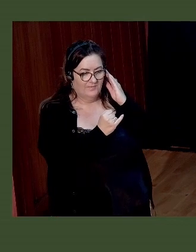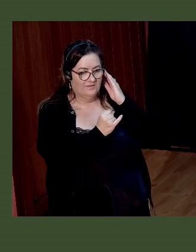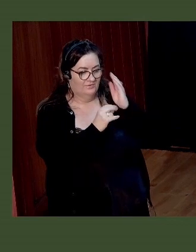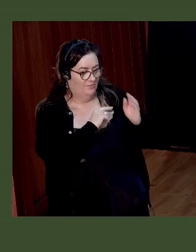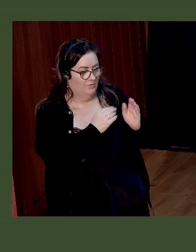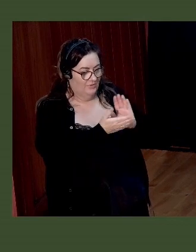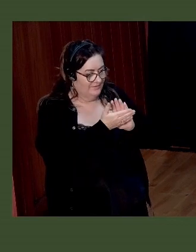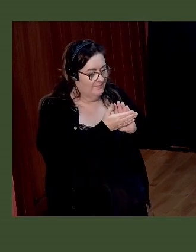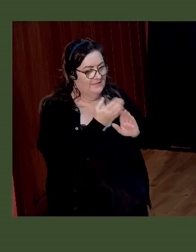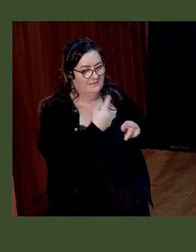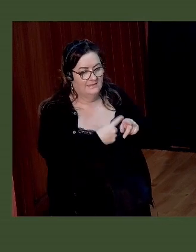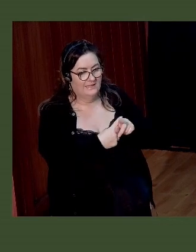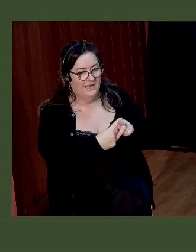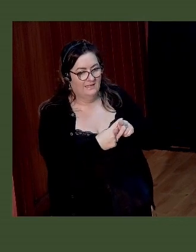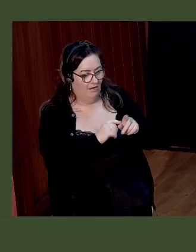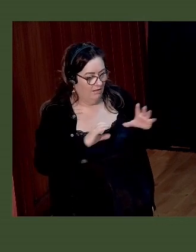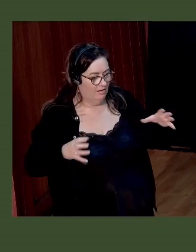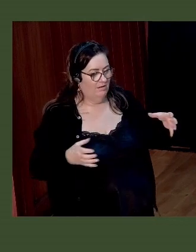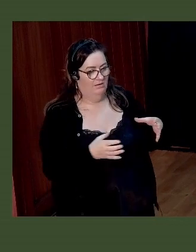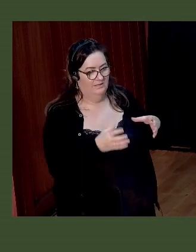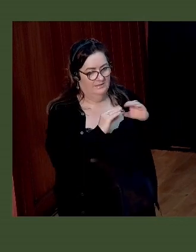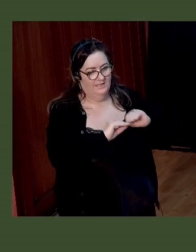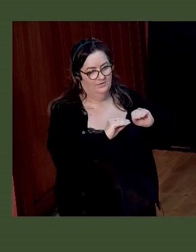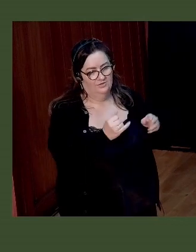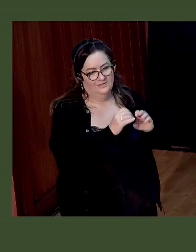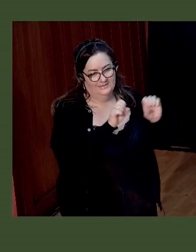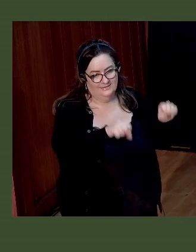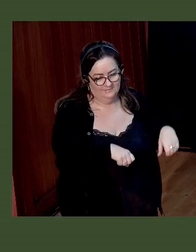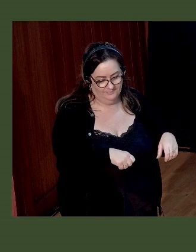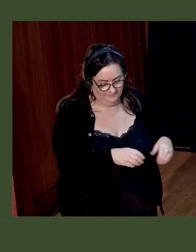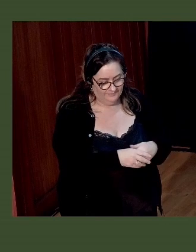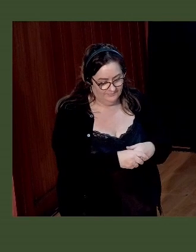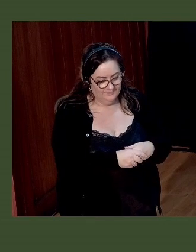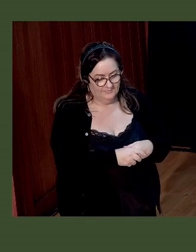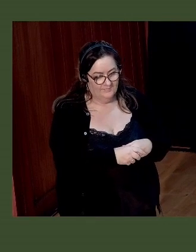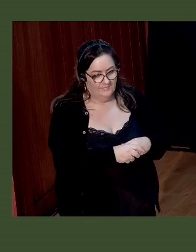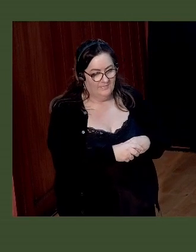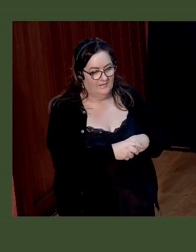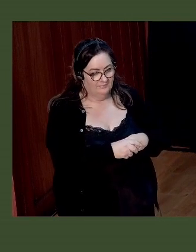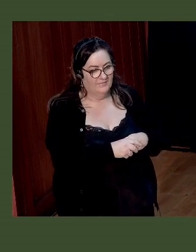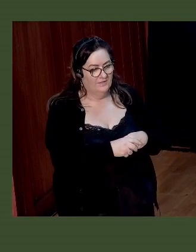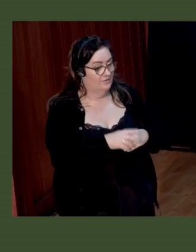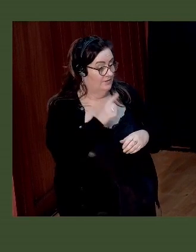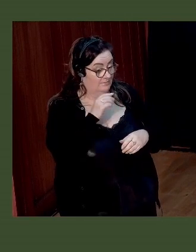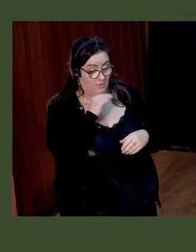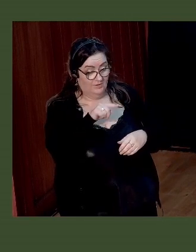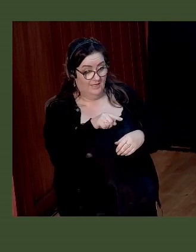works of rebuilding which lies in it before us. He clearly said that out the priorities and path of the Department of